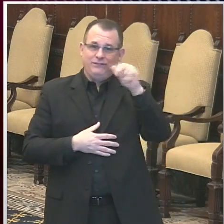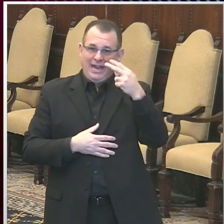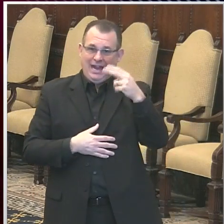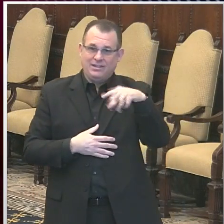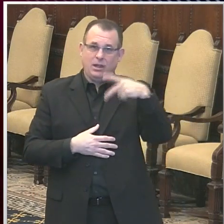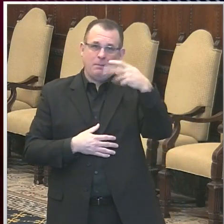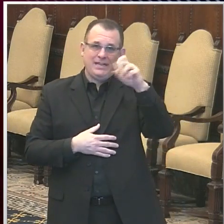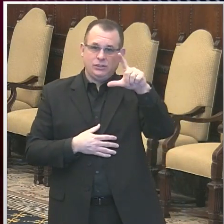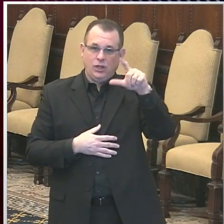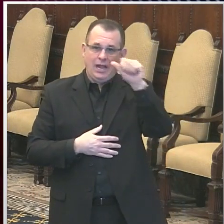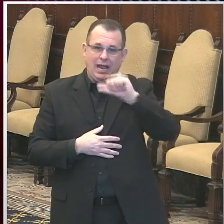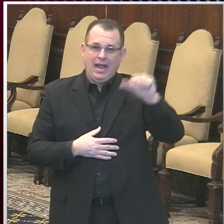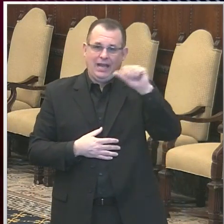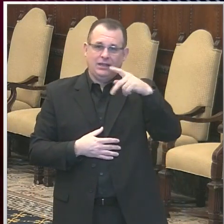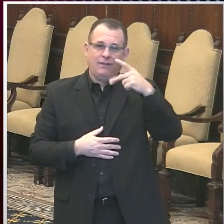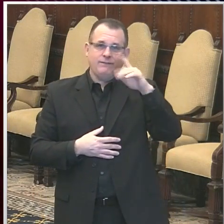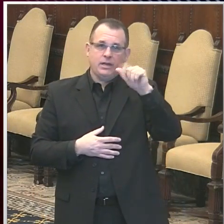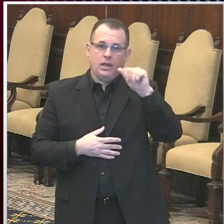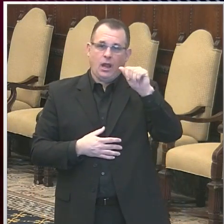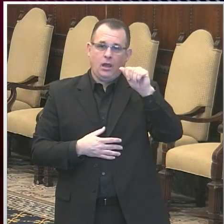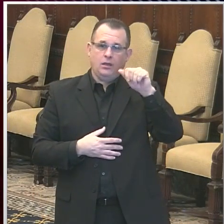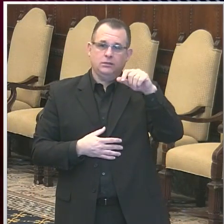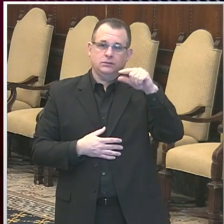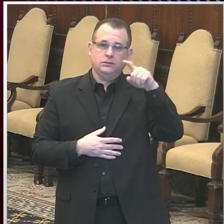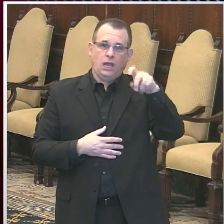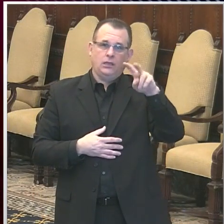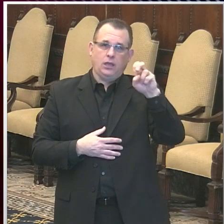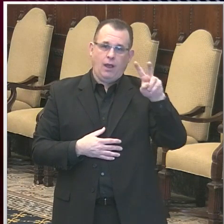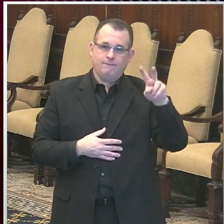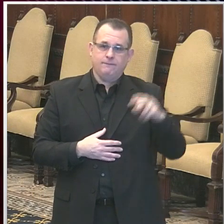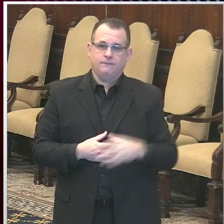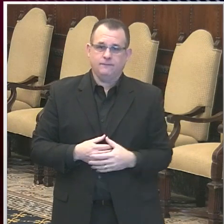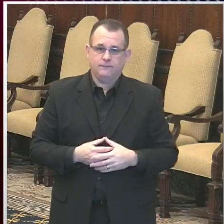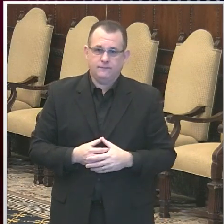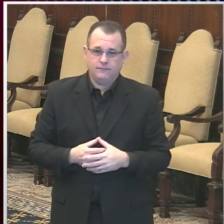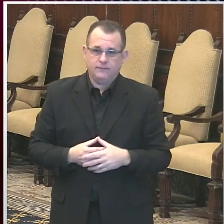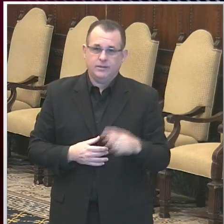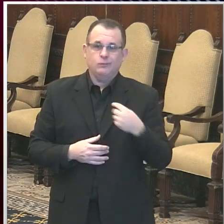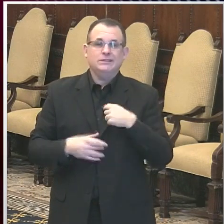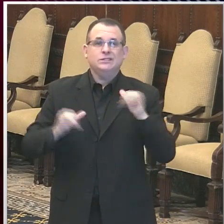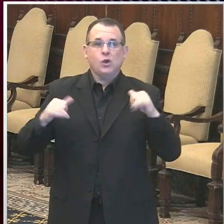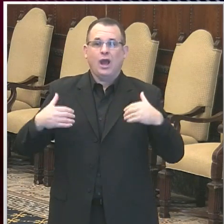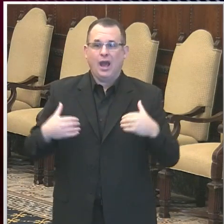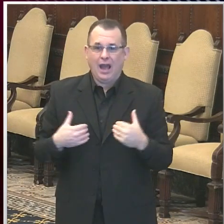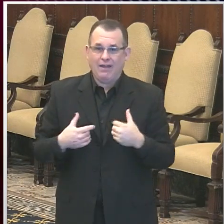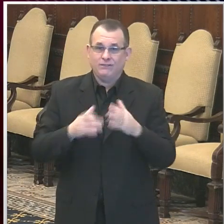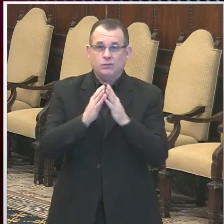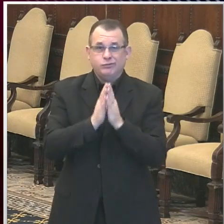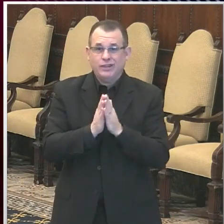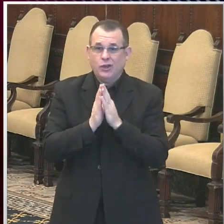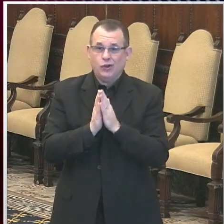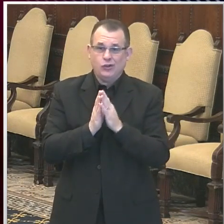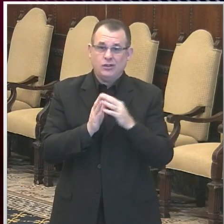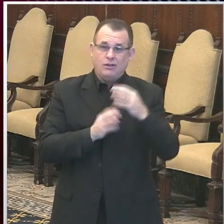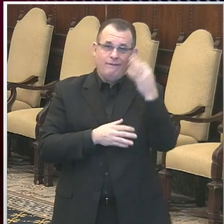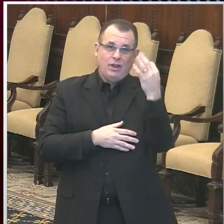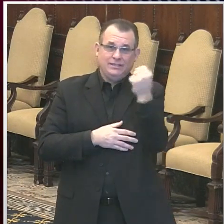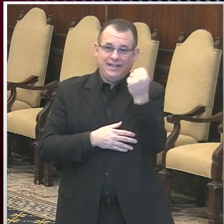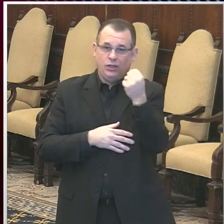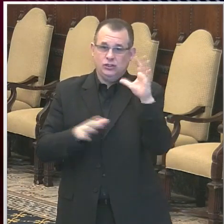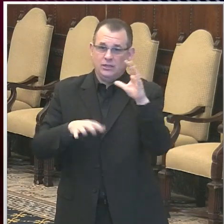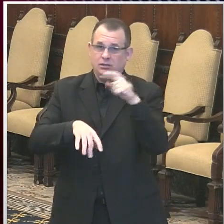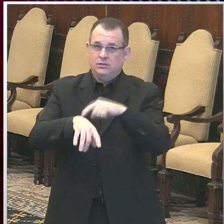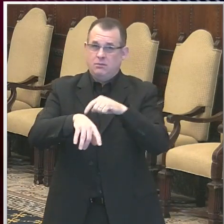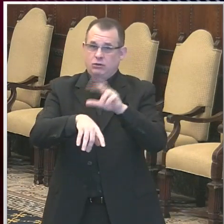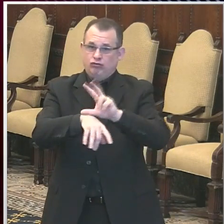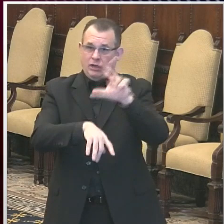faithphl@phila.gov with your questions or your concerns. We are still hosting prayer pauses every Friday, Saturday, and Sunday at 3 p.m.